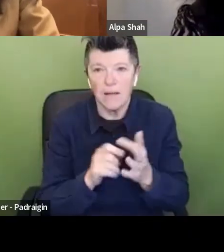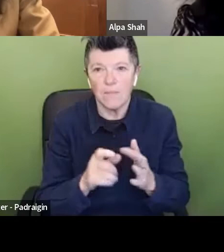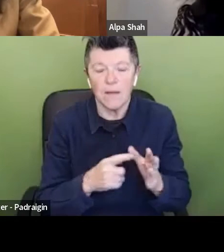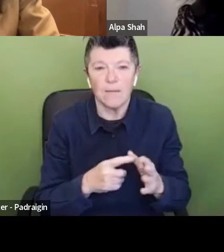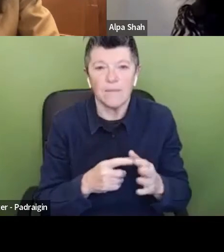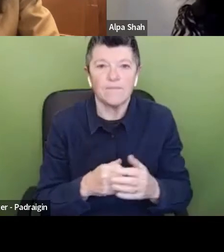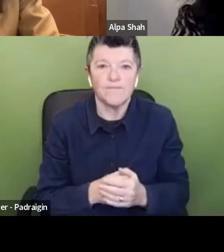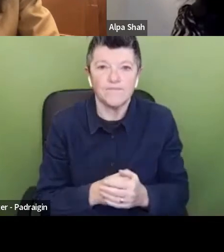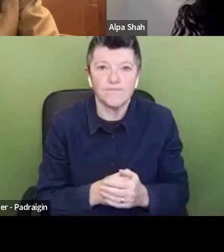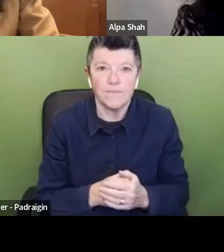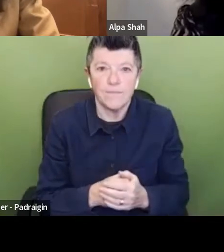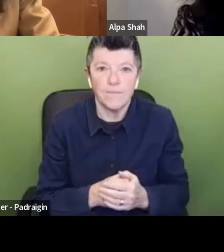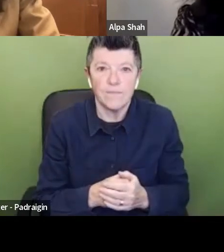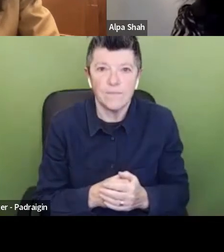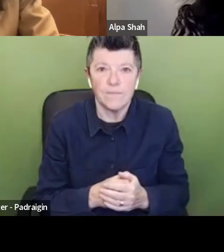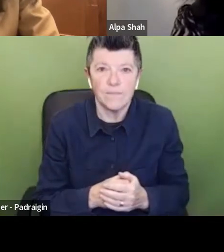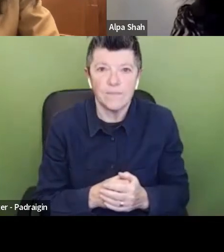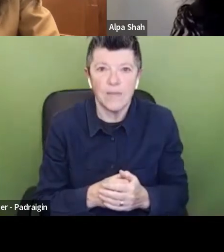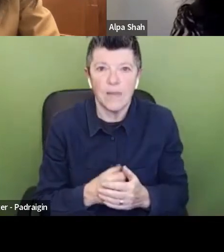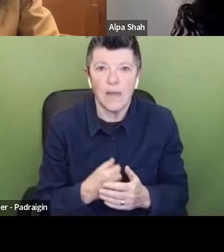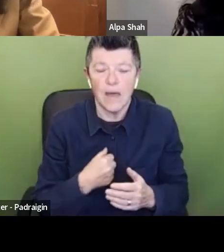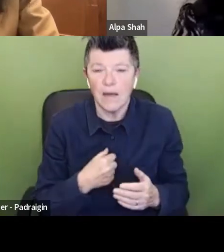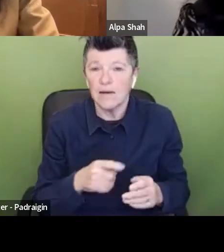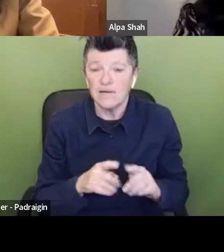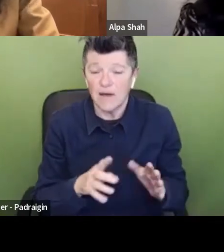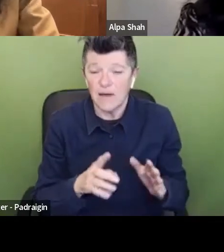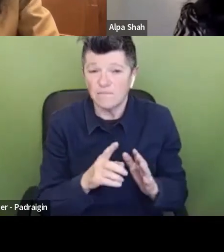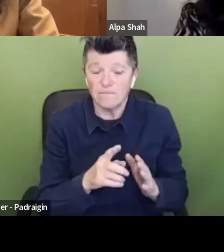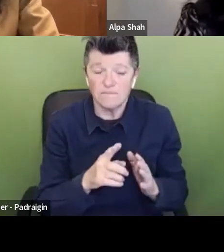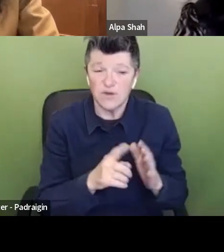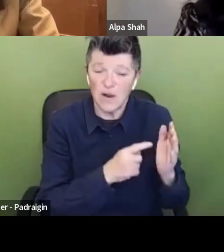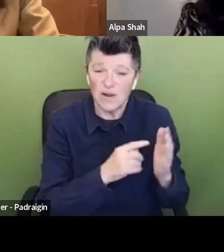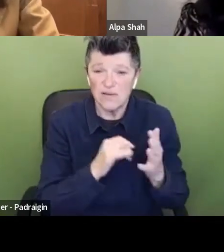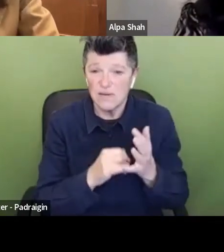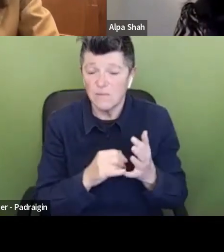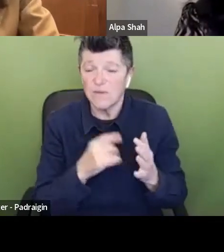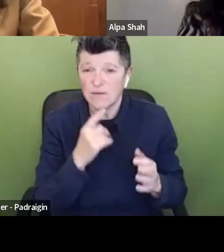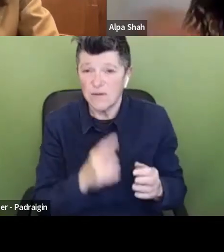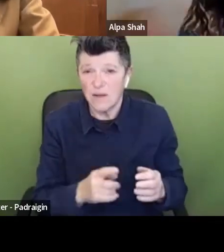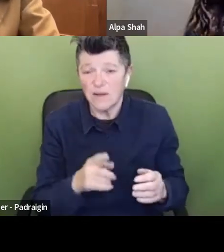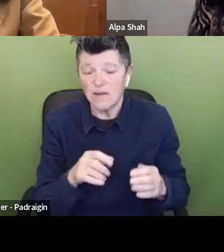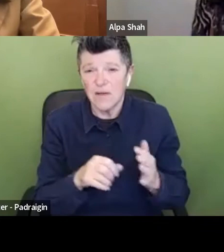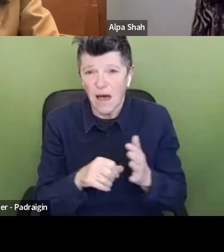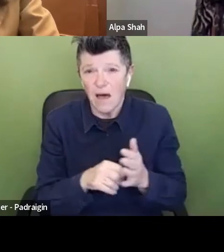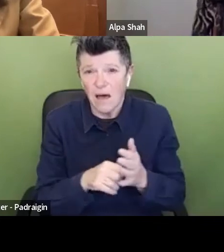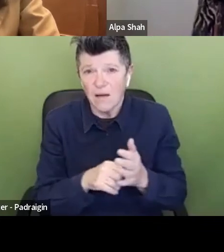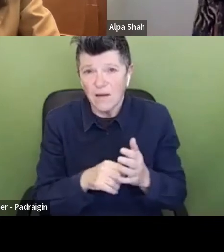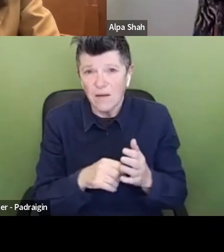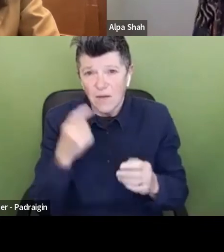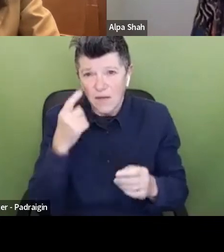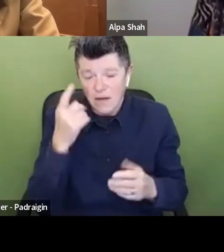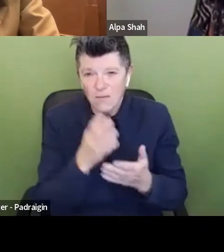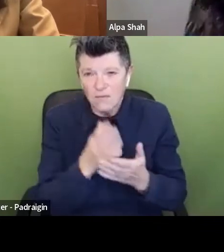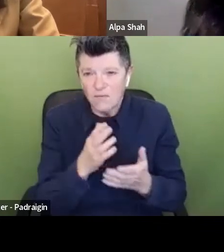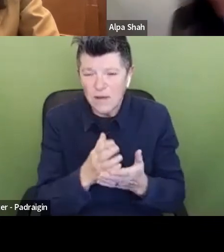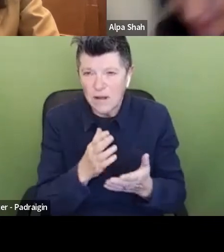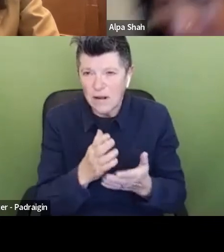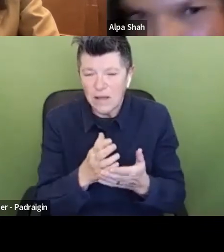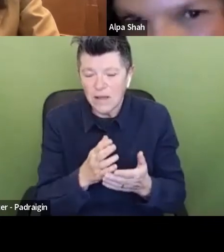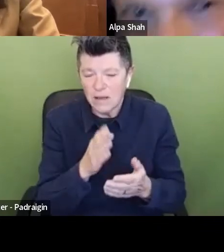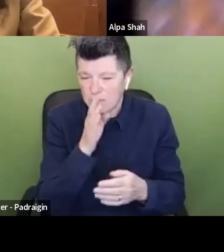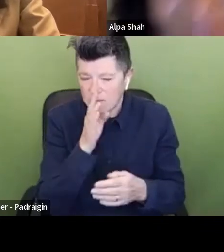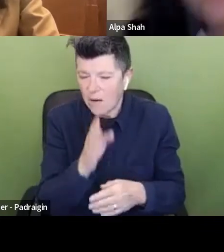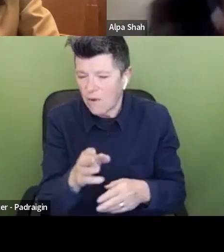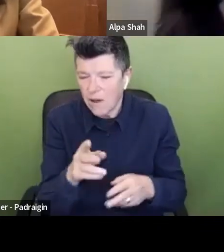So yeah, like like Johannes and Simon have said, it's hard to kind of think in very direct ways. So I've kind of